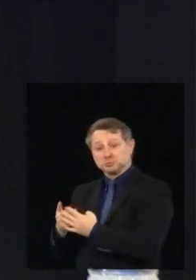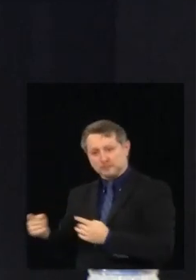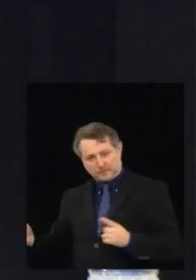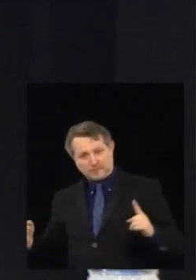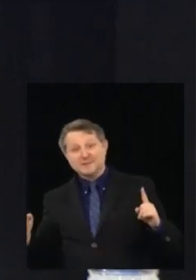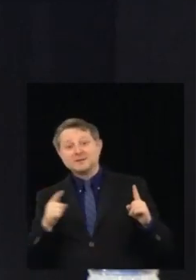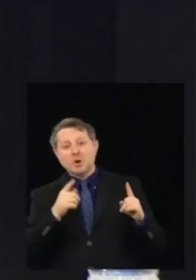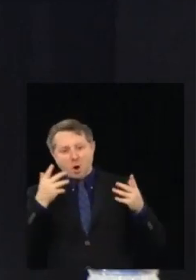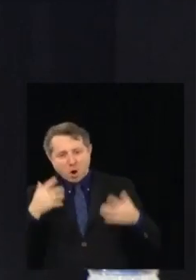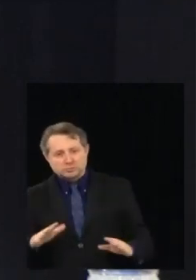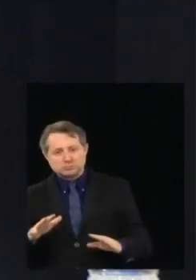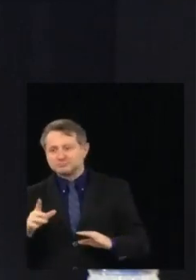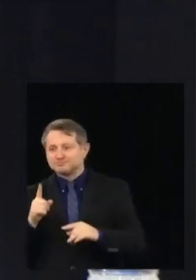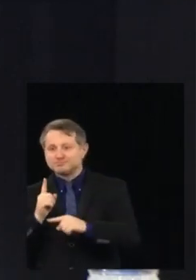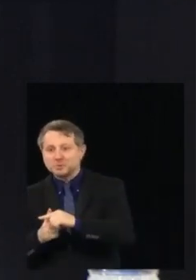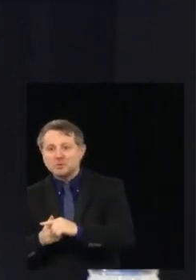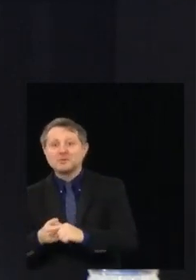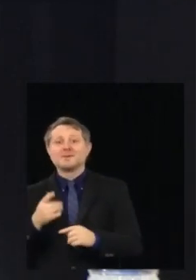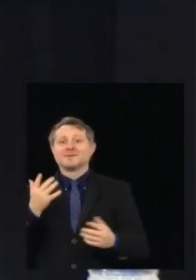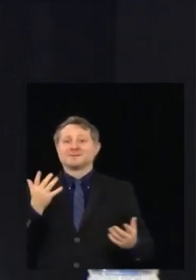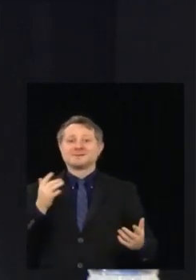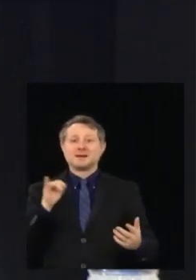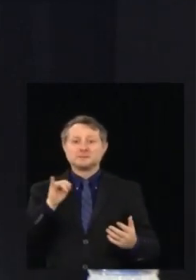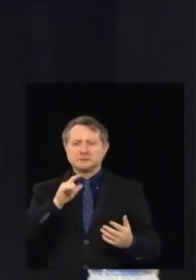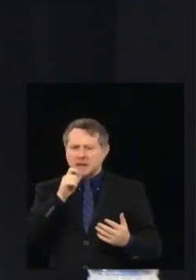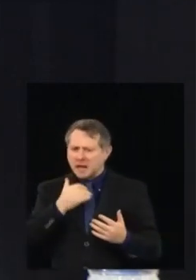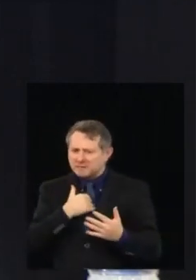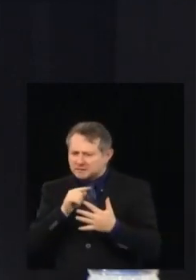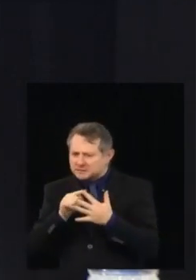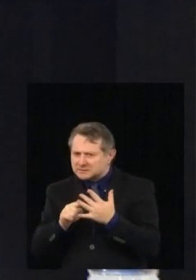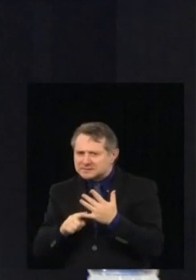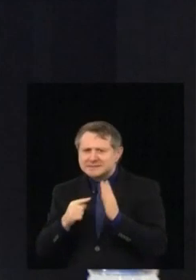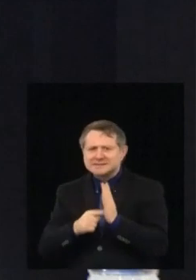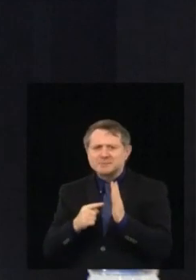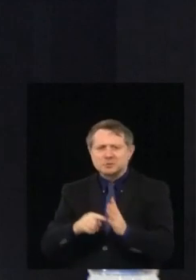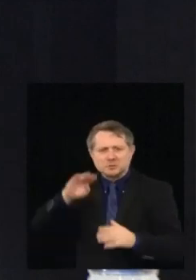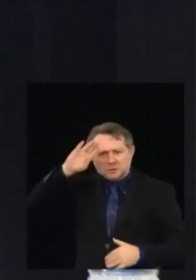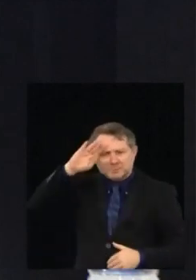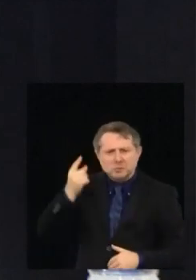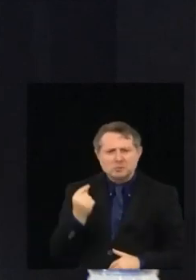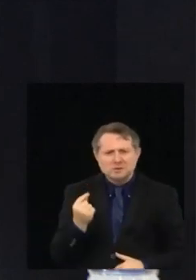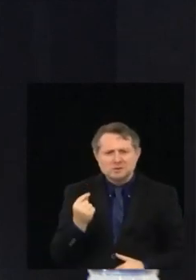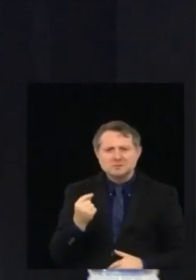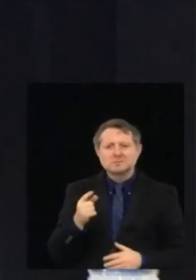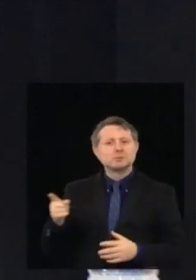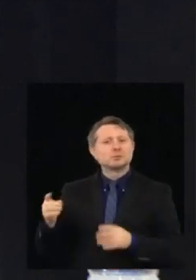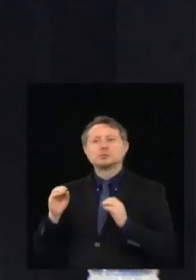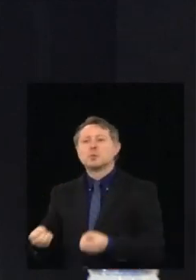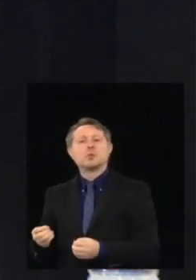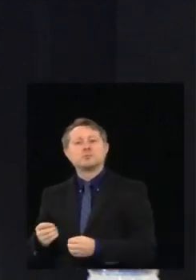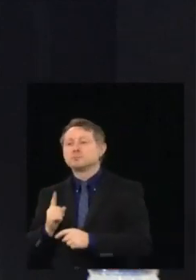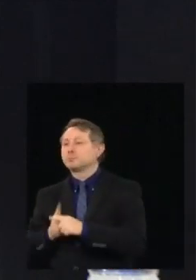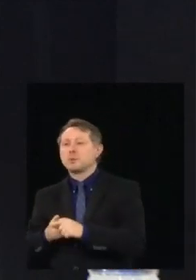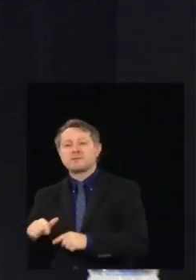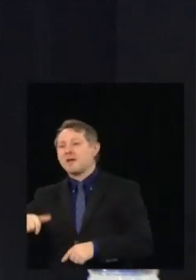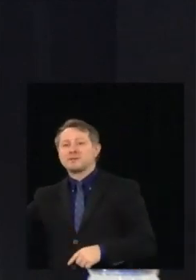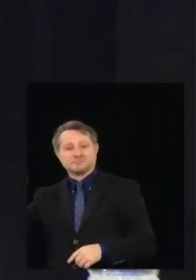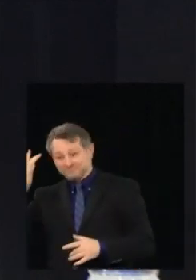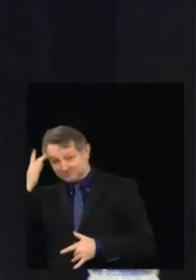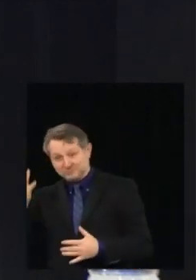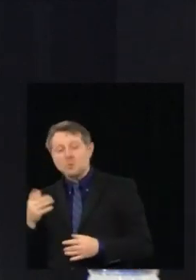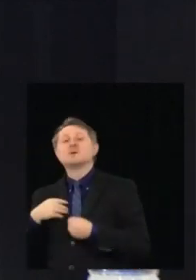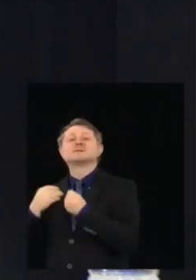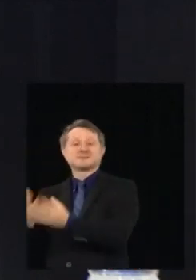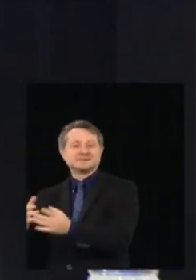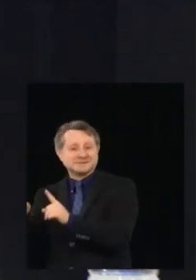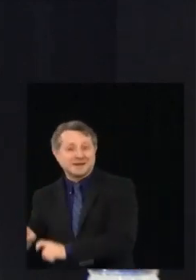people who are demonstrating COVID symptoms and are not testing positive for anything else. At this point, there's been 445 who